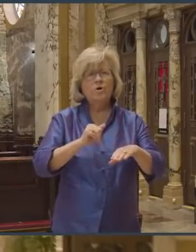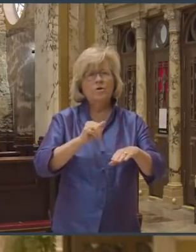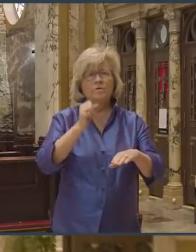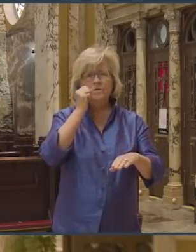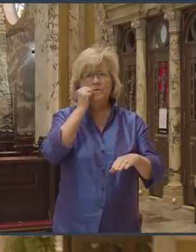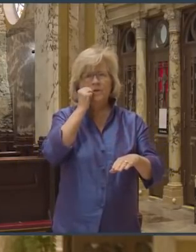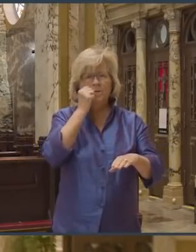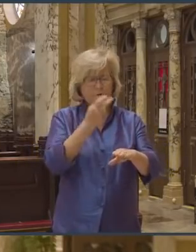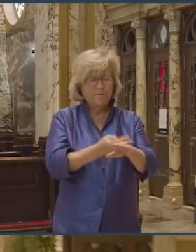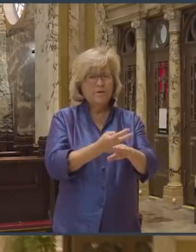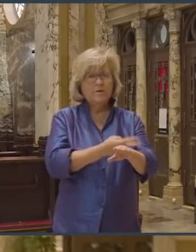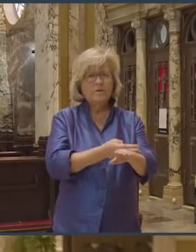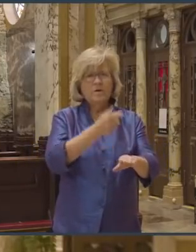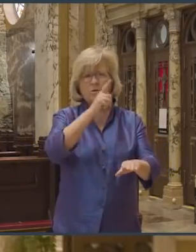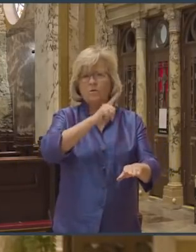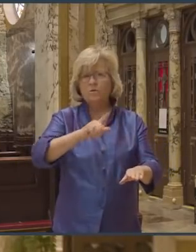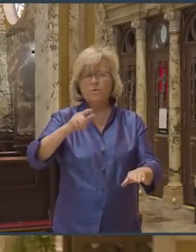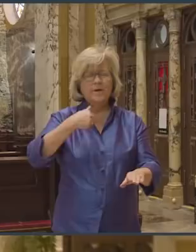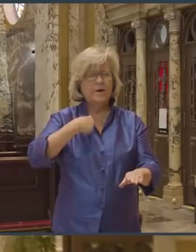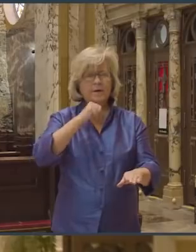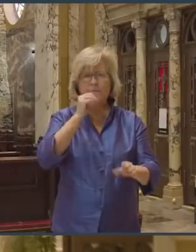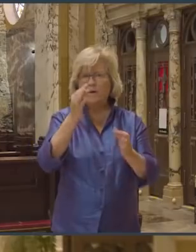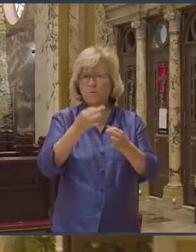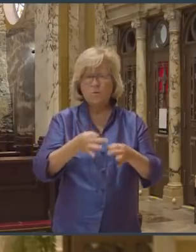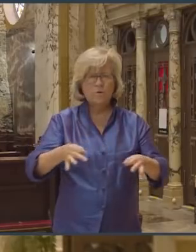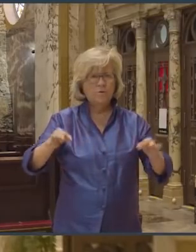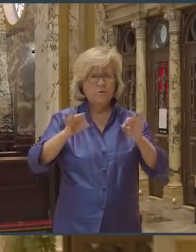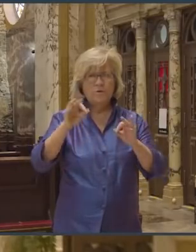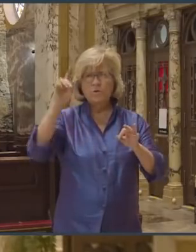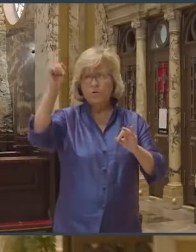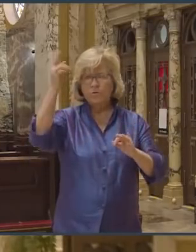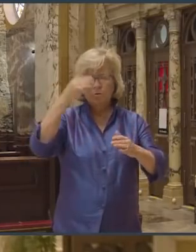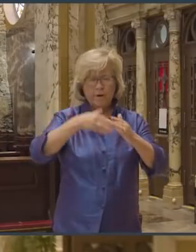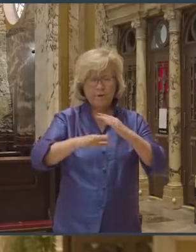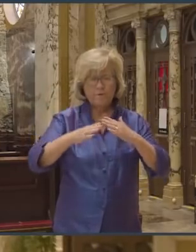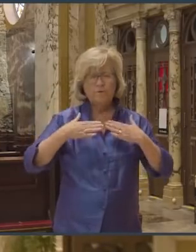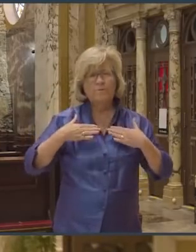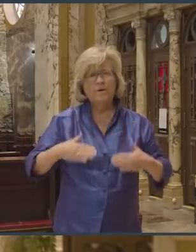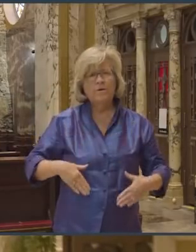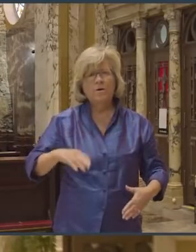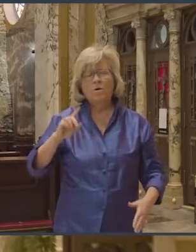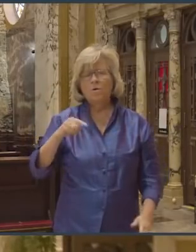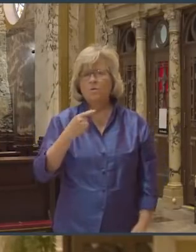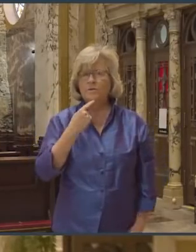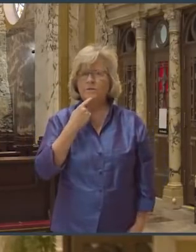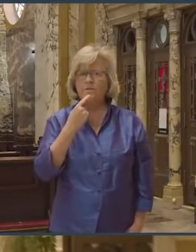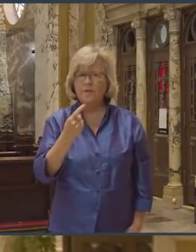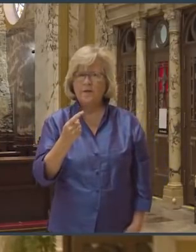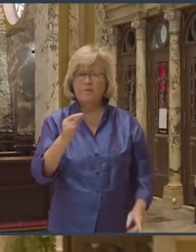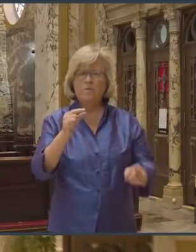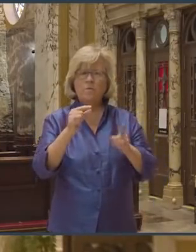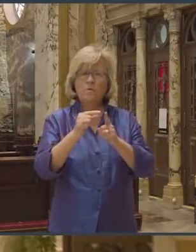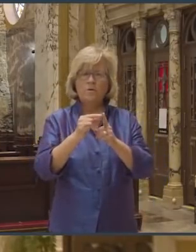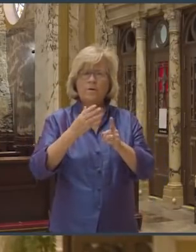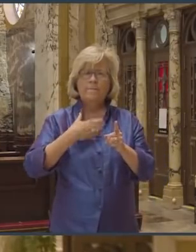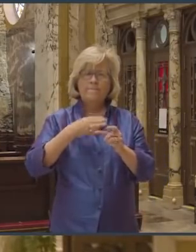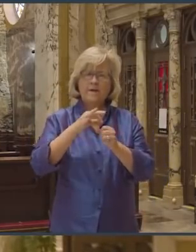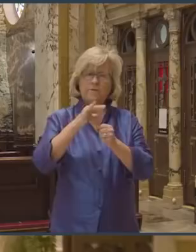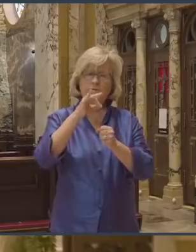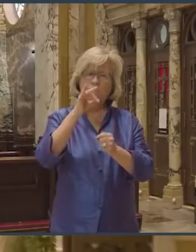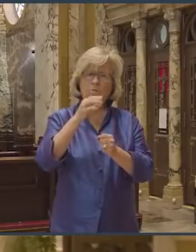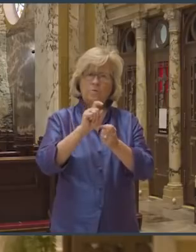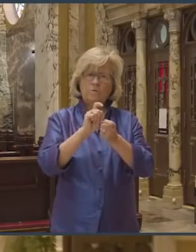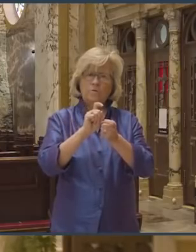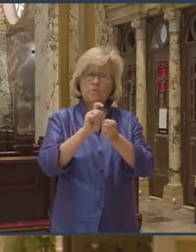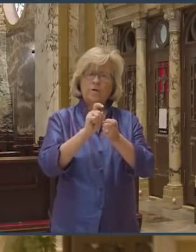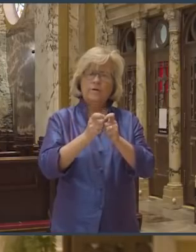Lamb. Lord, I am not worthy that you should enter under my roof, but only say the word, and my soul shall be